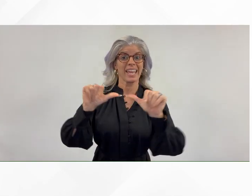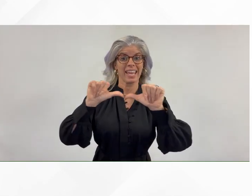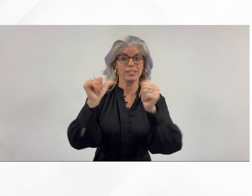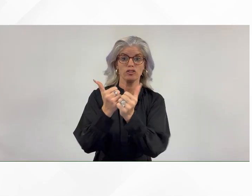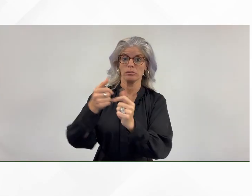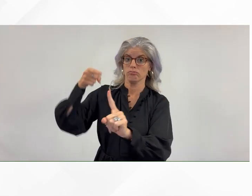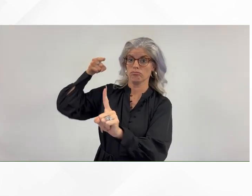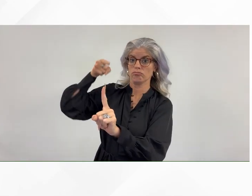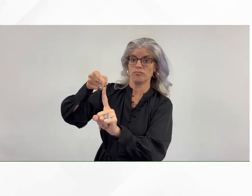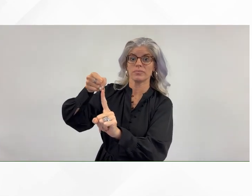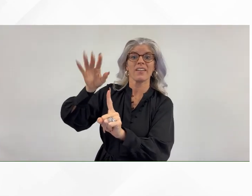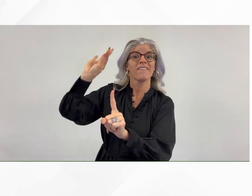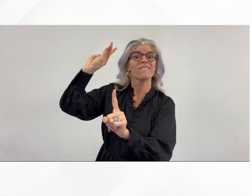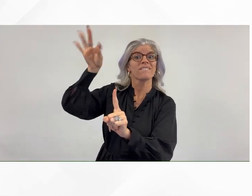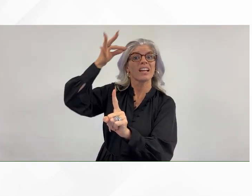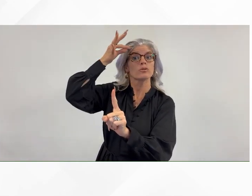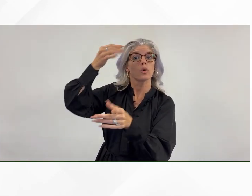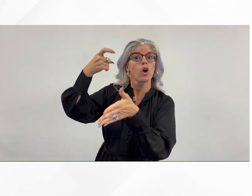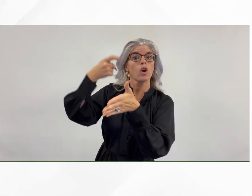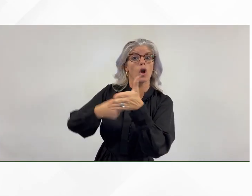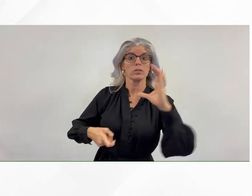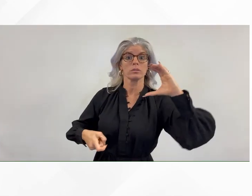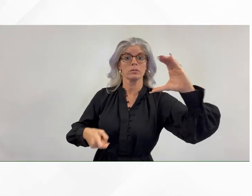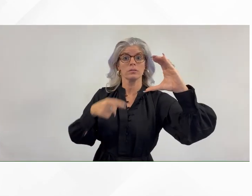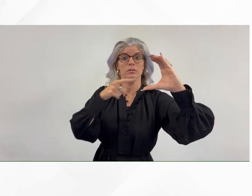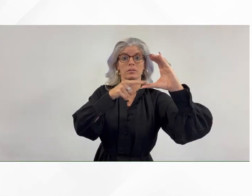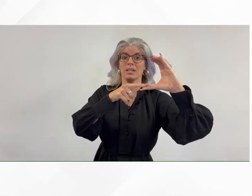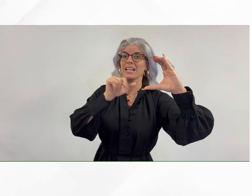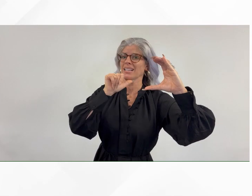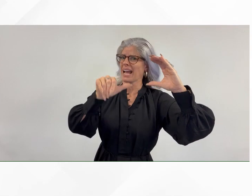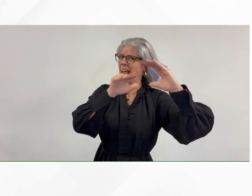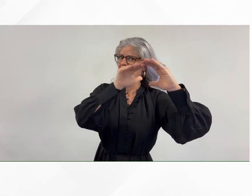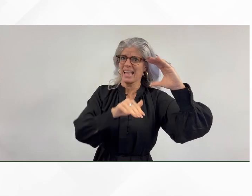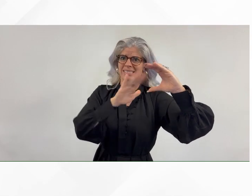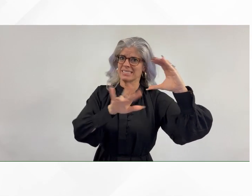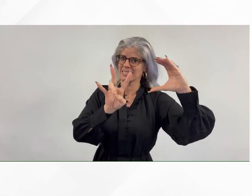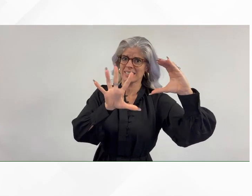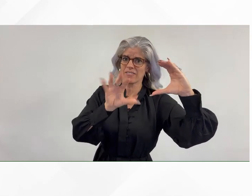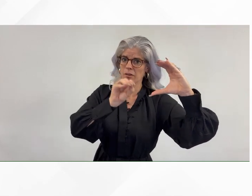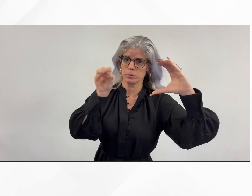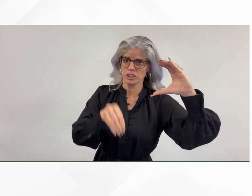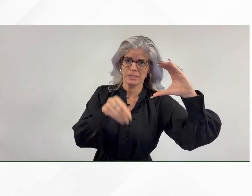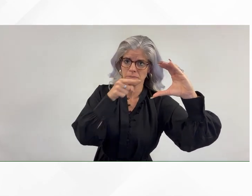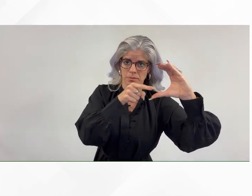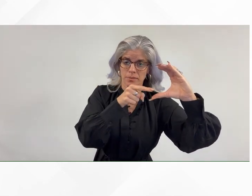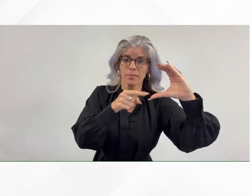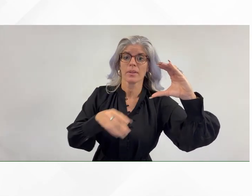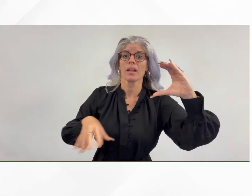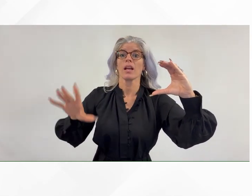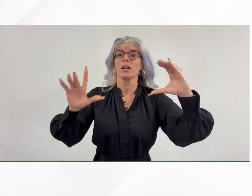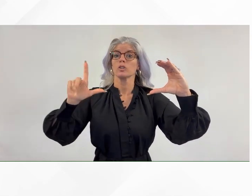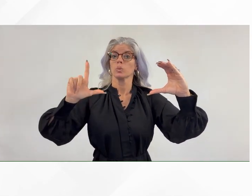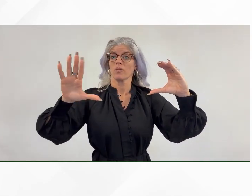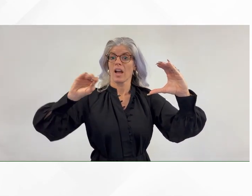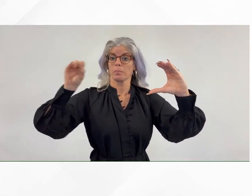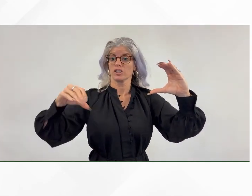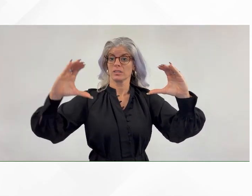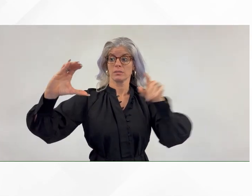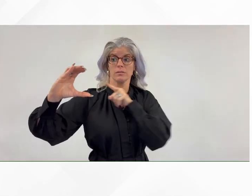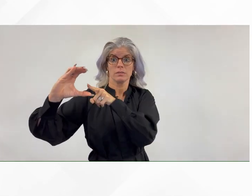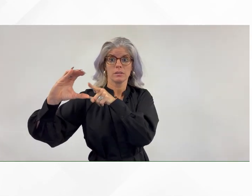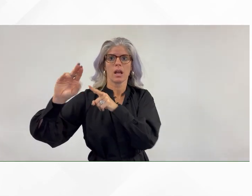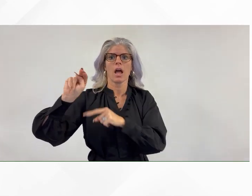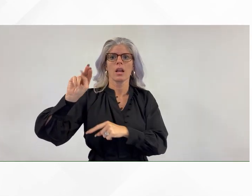For state agencies, the federal cost share is no less than 75% federal and 25% non-federal, meaning